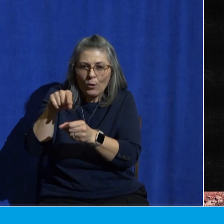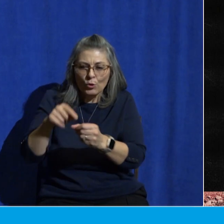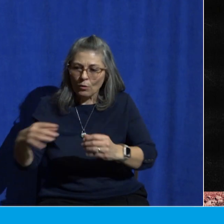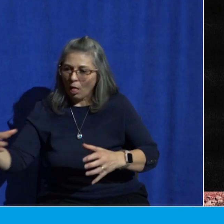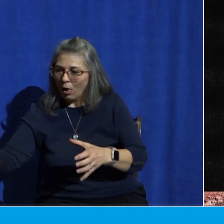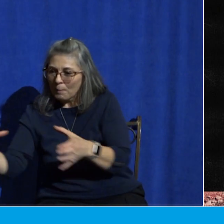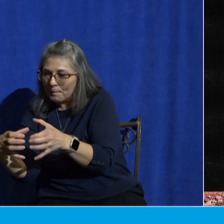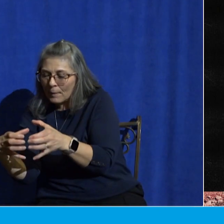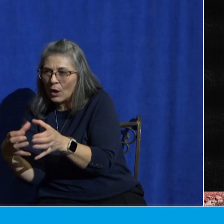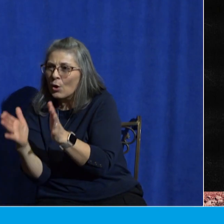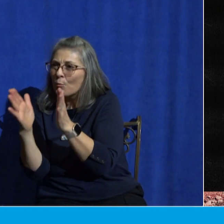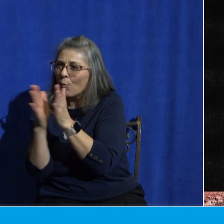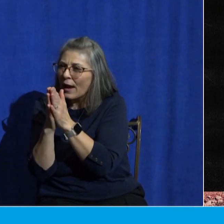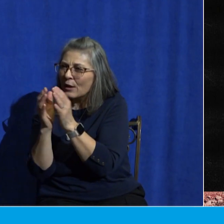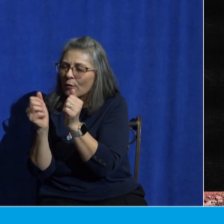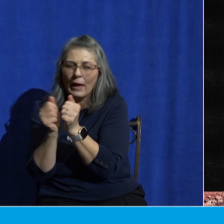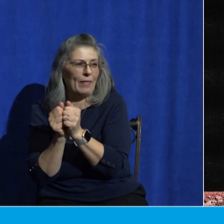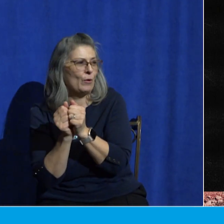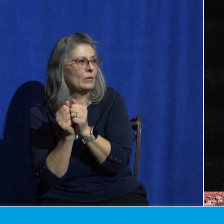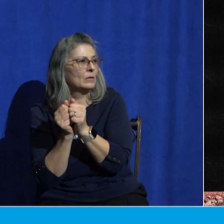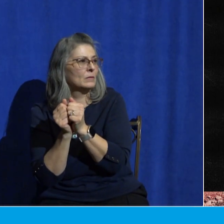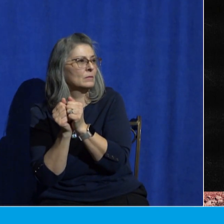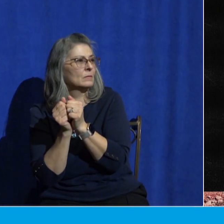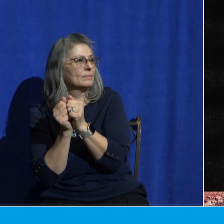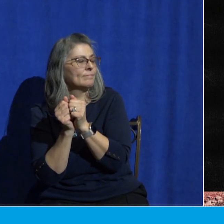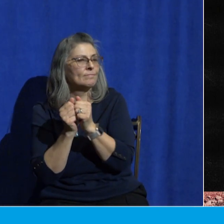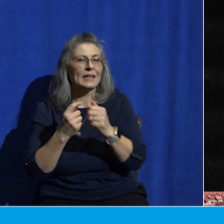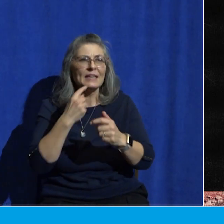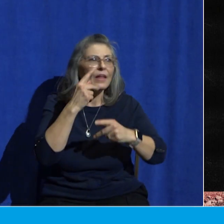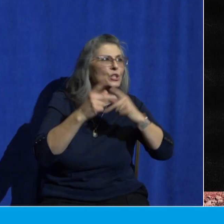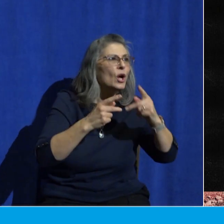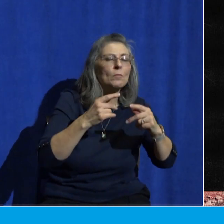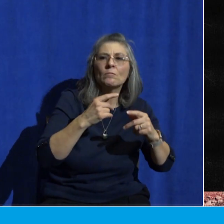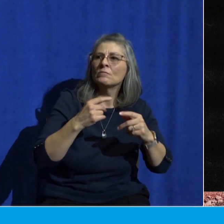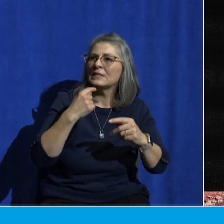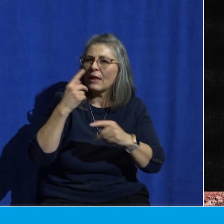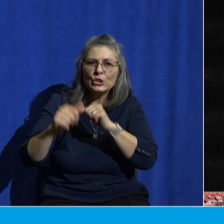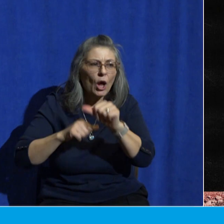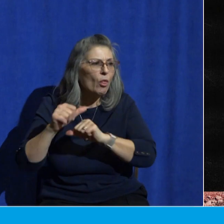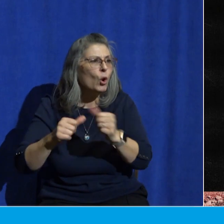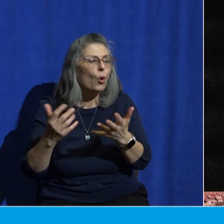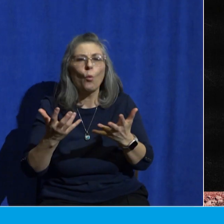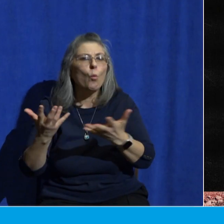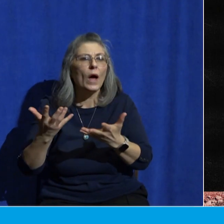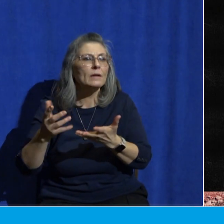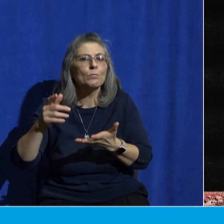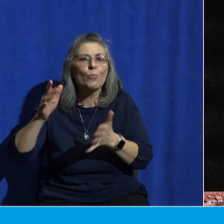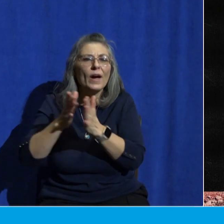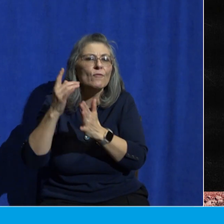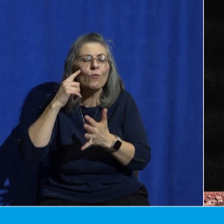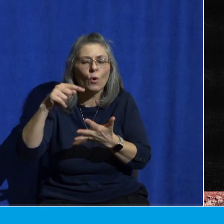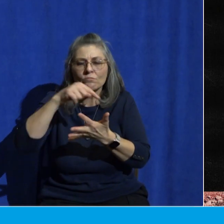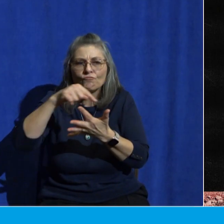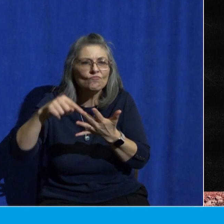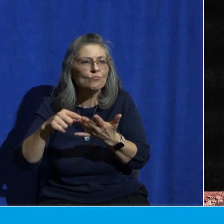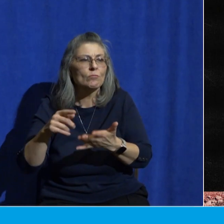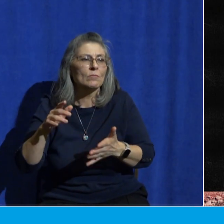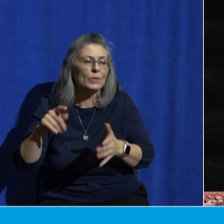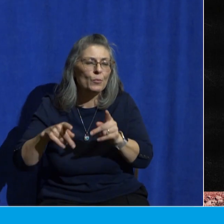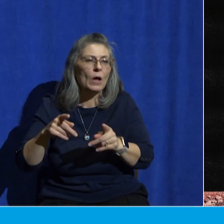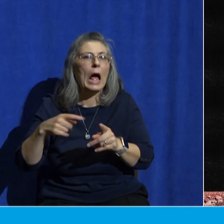together. Just stand in the gap together. Let's all across this room lift our voices and pray for